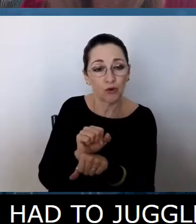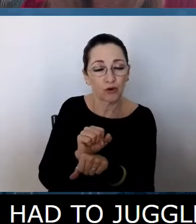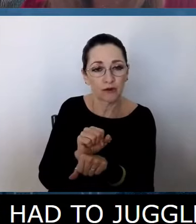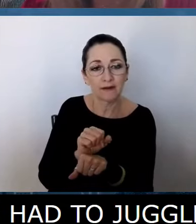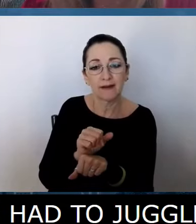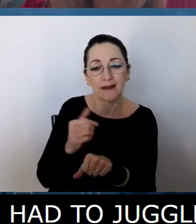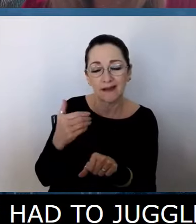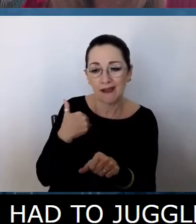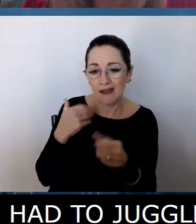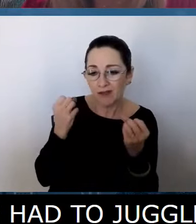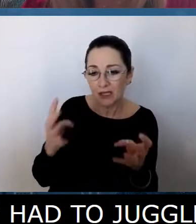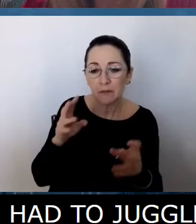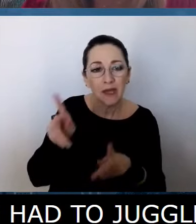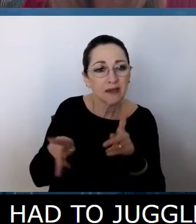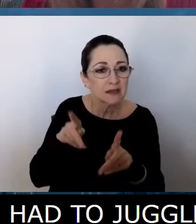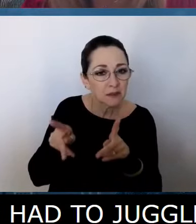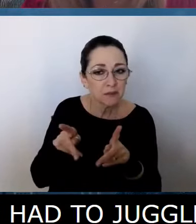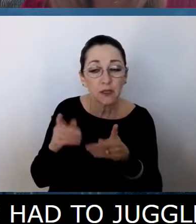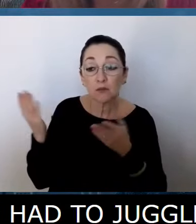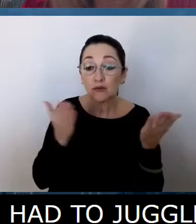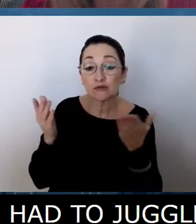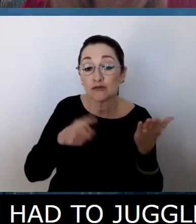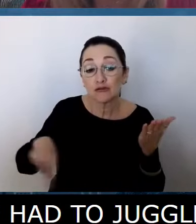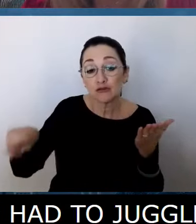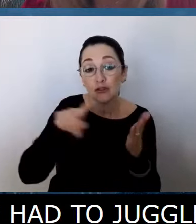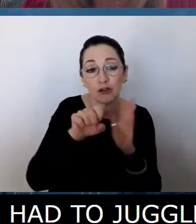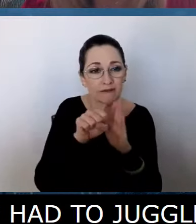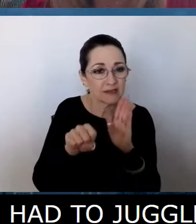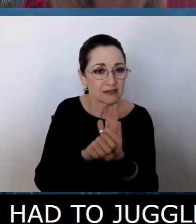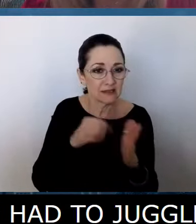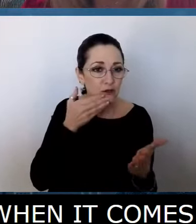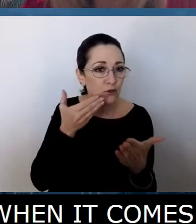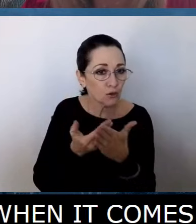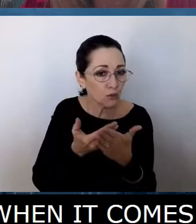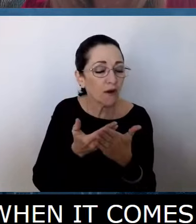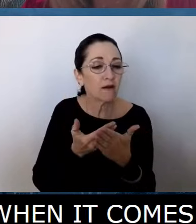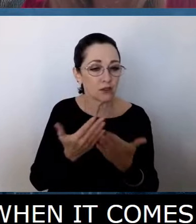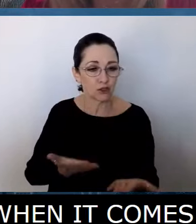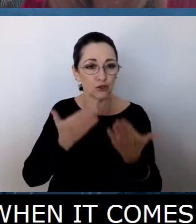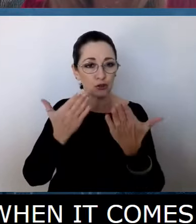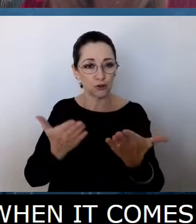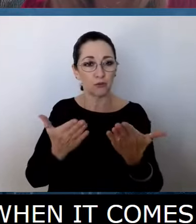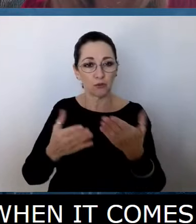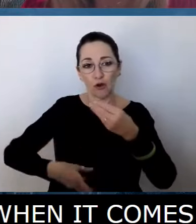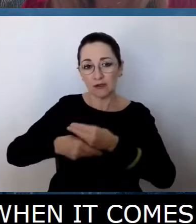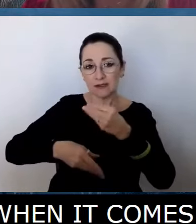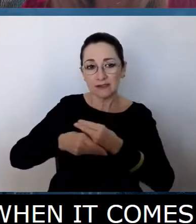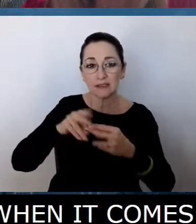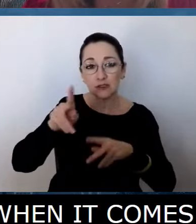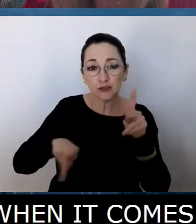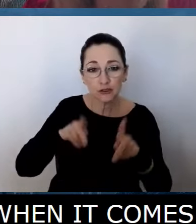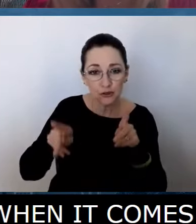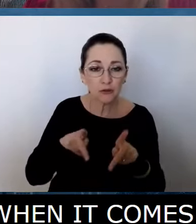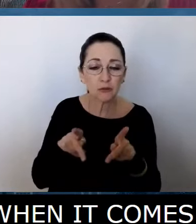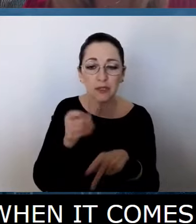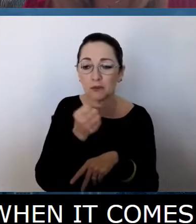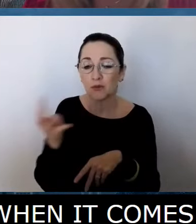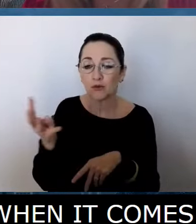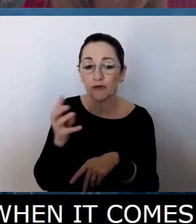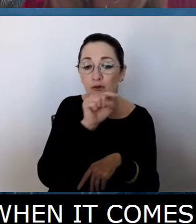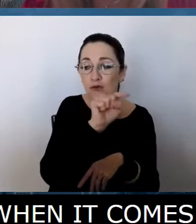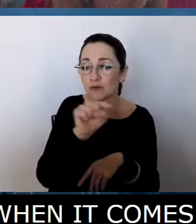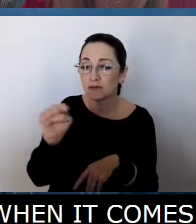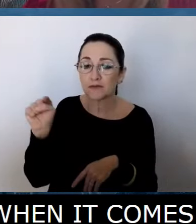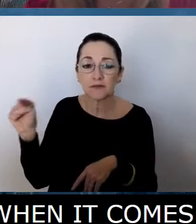at a level to serve the state well. And also they brought additional people on when we started doing rapid testing in a few sites as well to make sure we